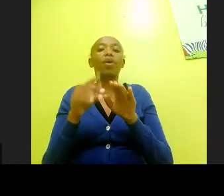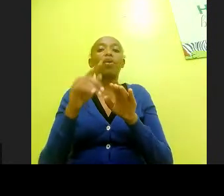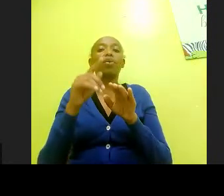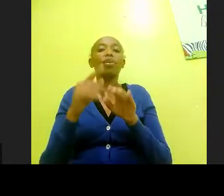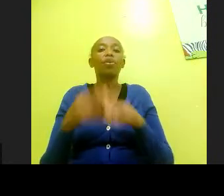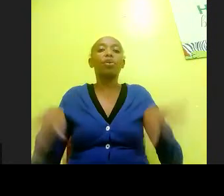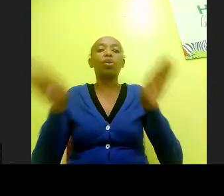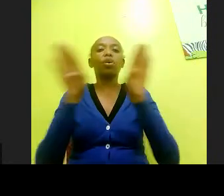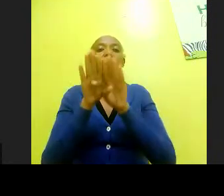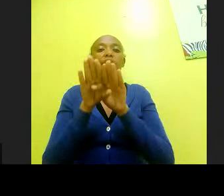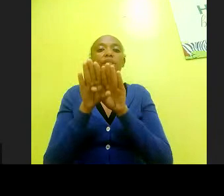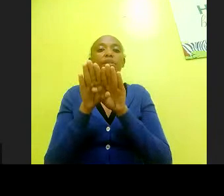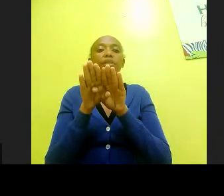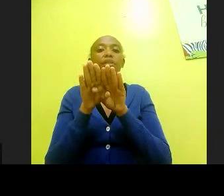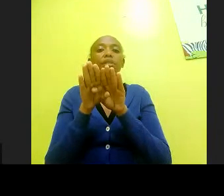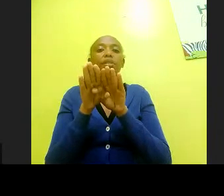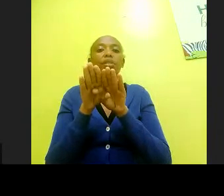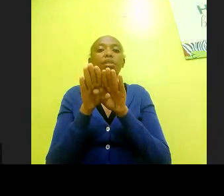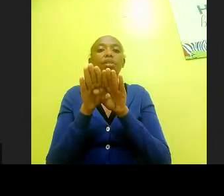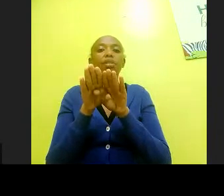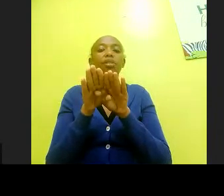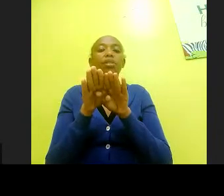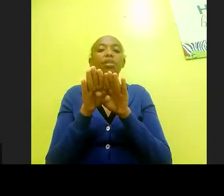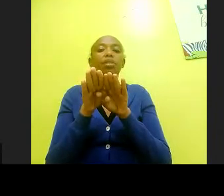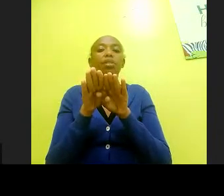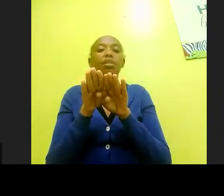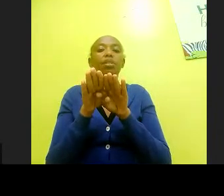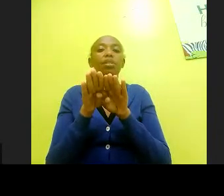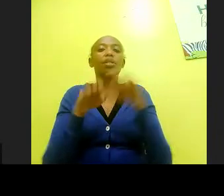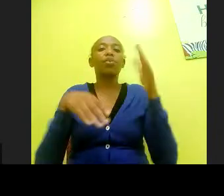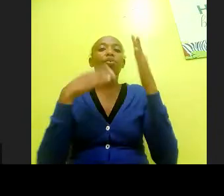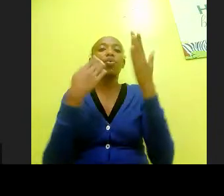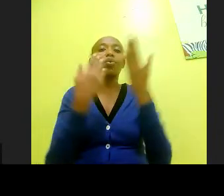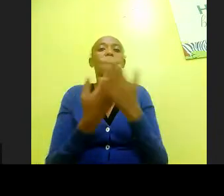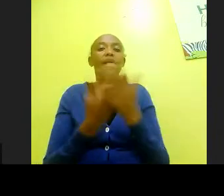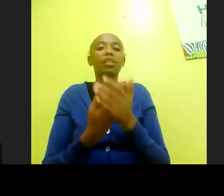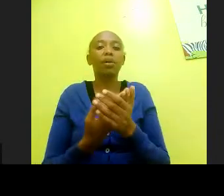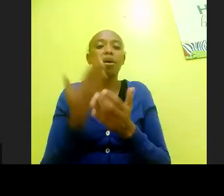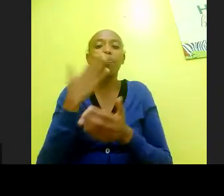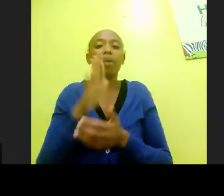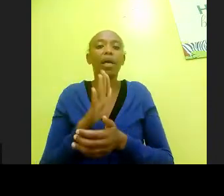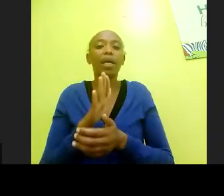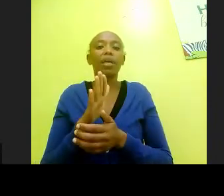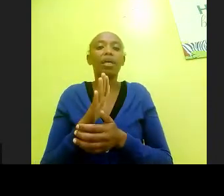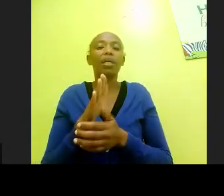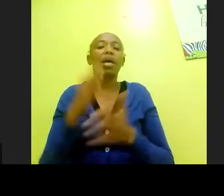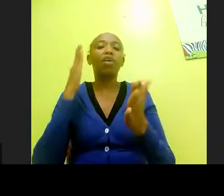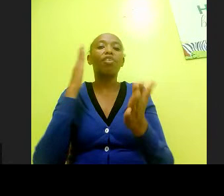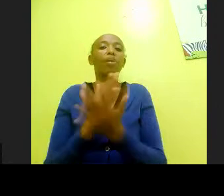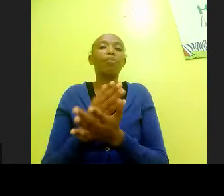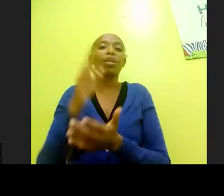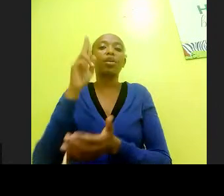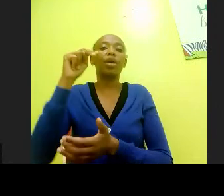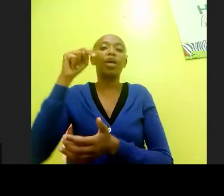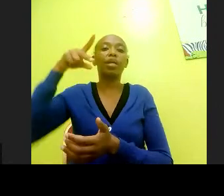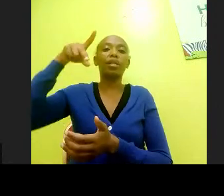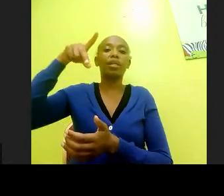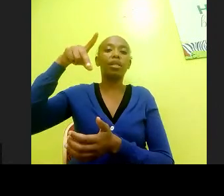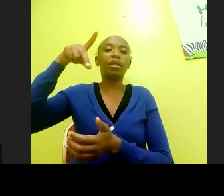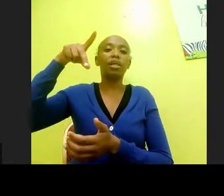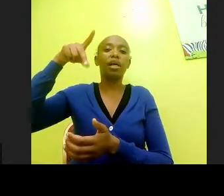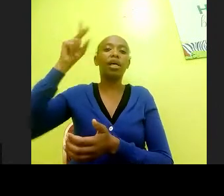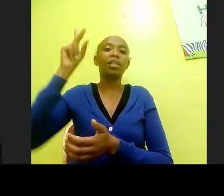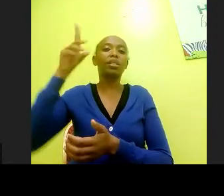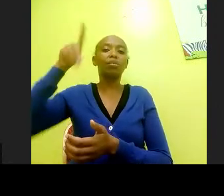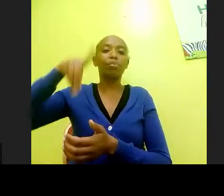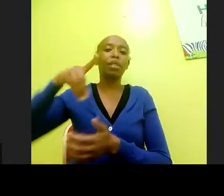my conclude the closing remarks by reaffirming UNDP's commitments.